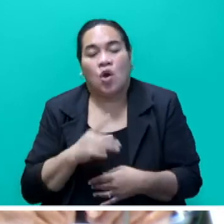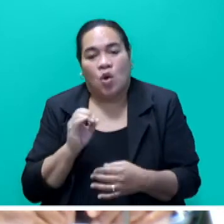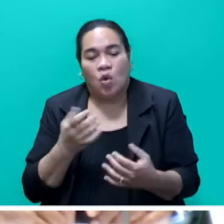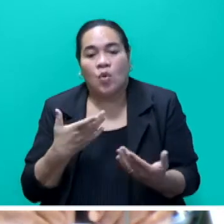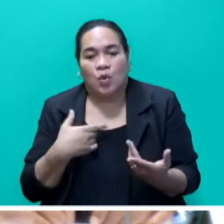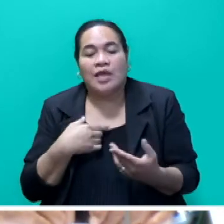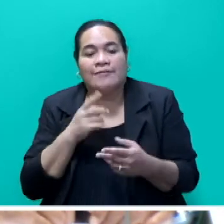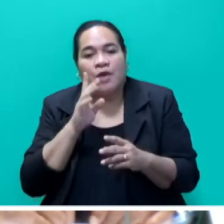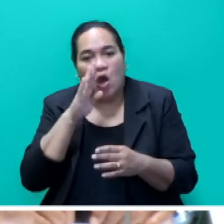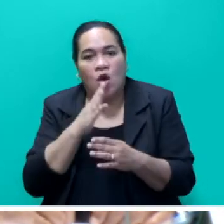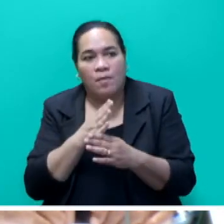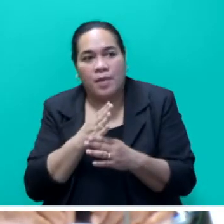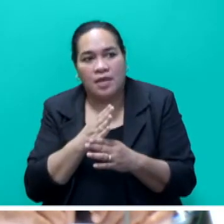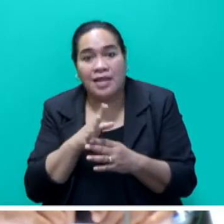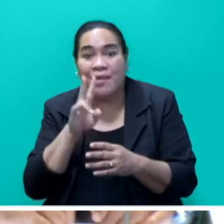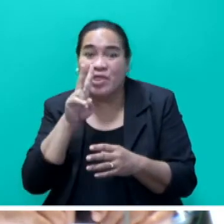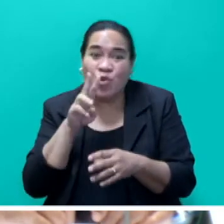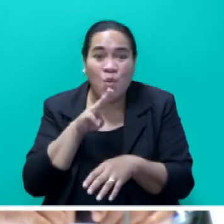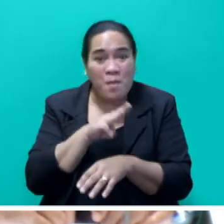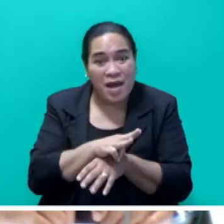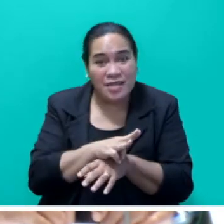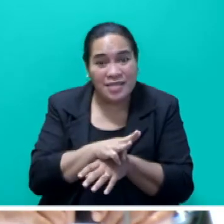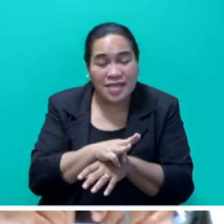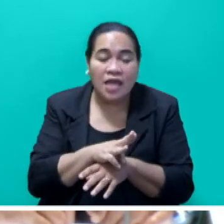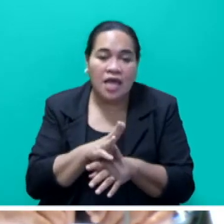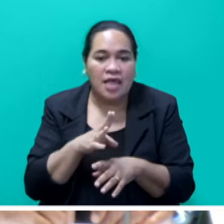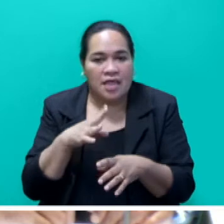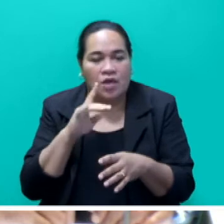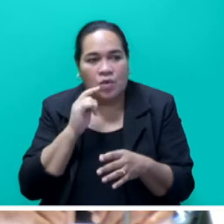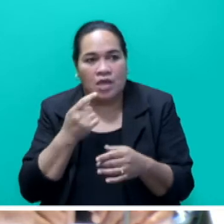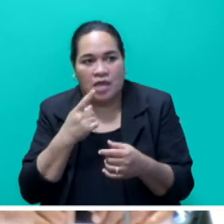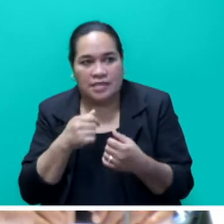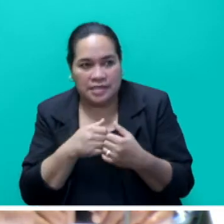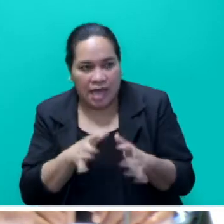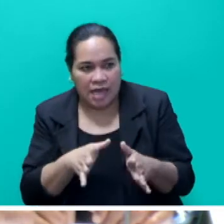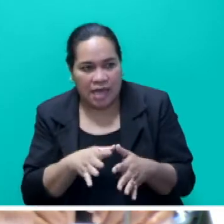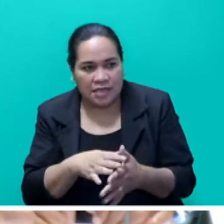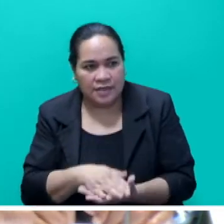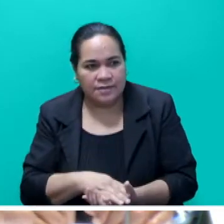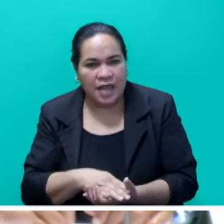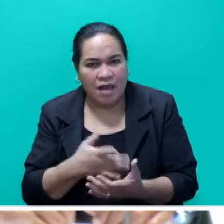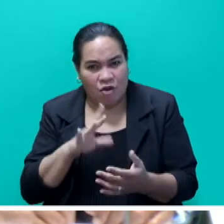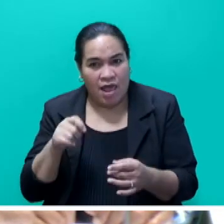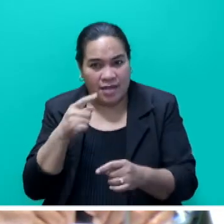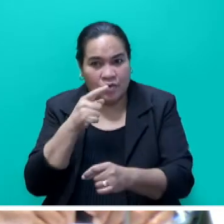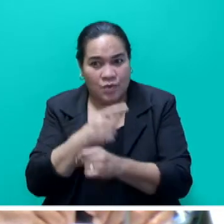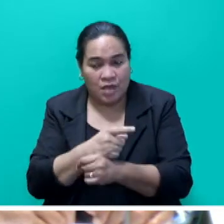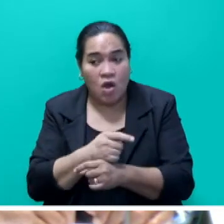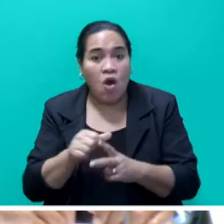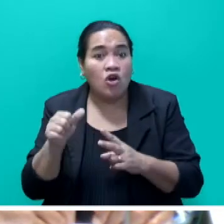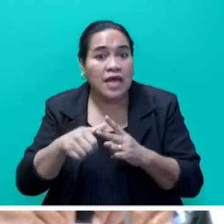we're looking at probably in 2 months' time we should finish. We want to restart the project immediately from next week. There was also an